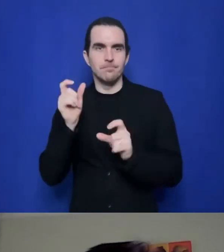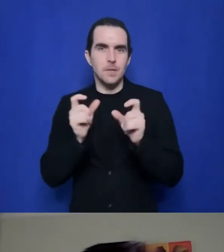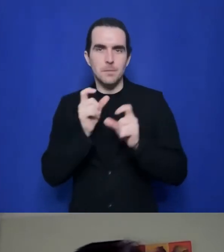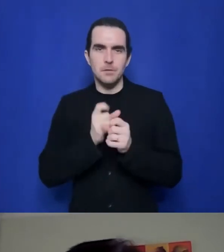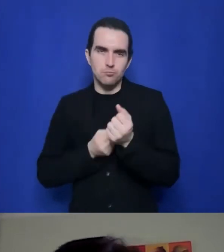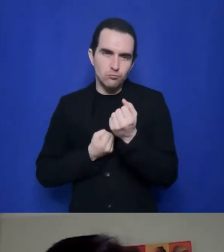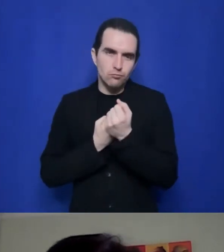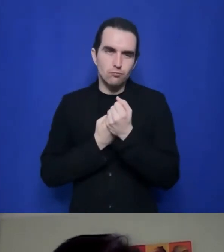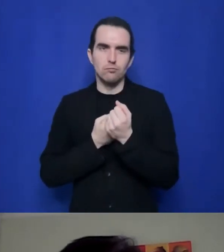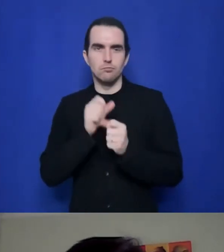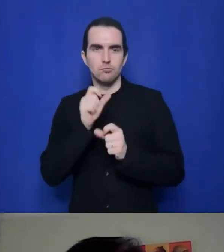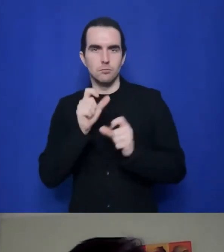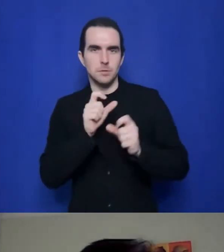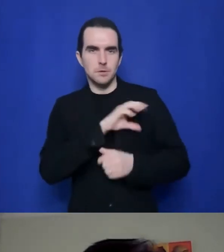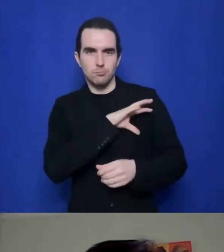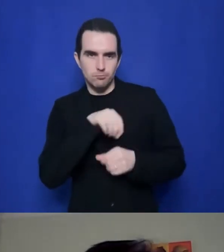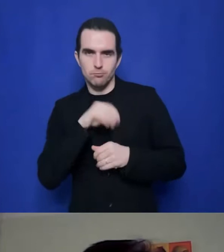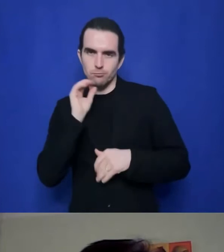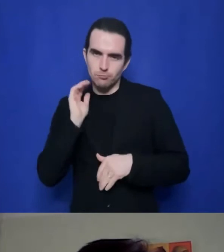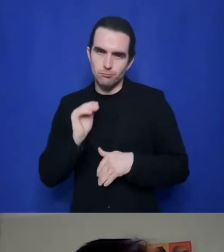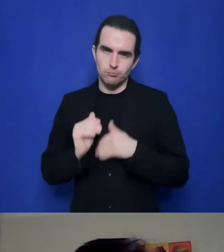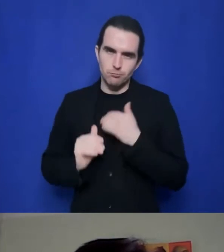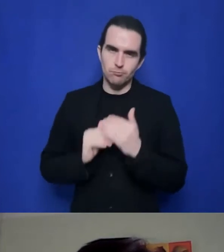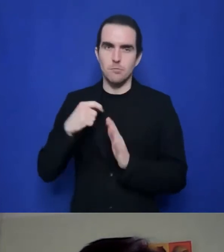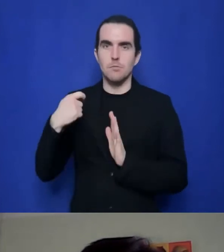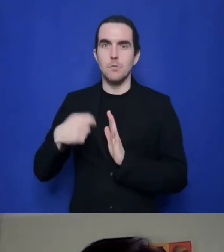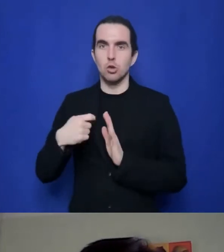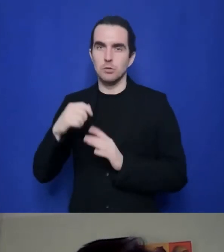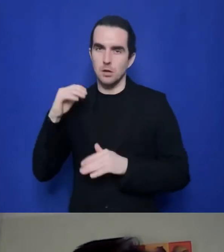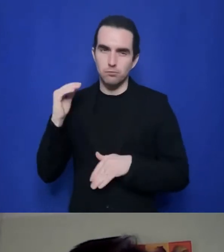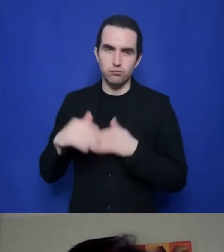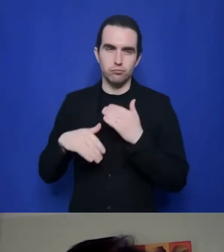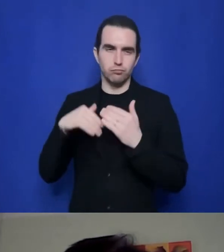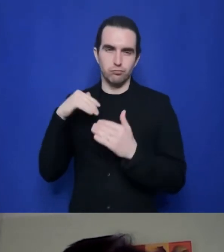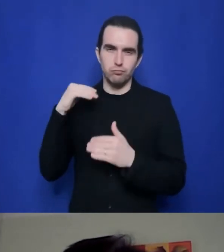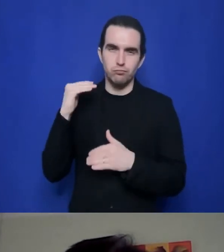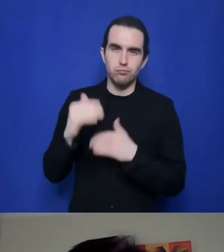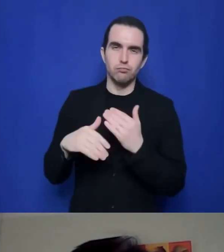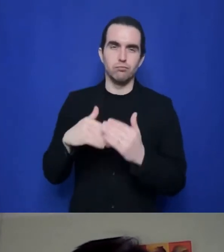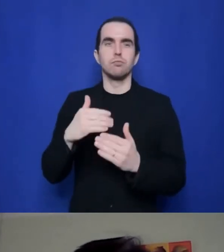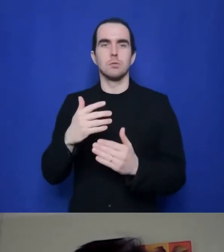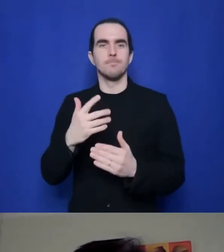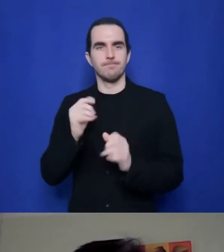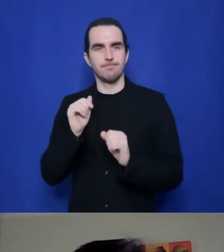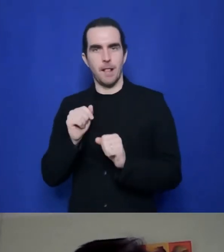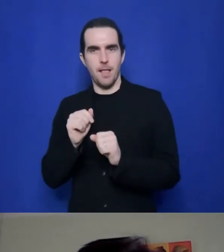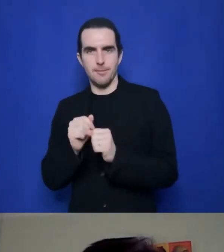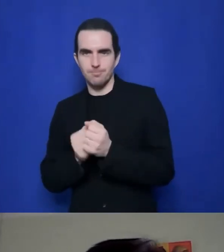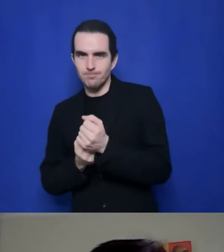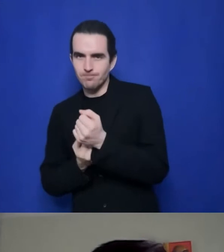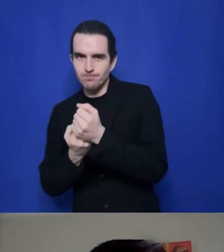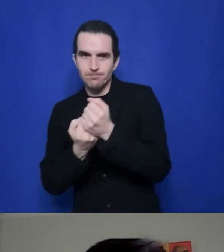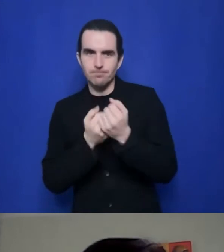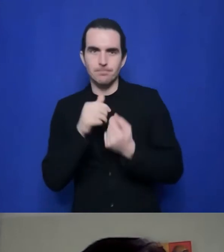to enable me to present all this information. And well, this is all from me, and I